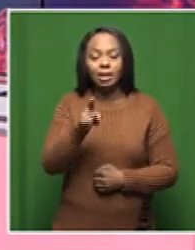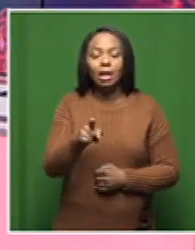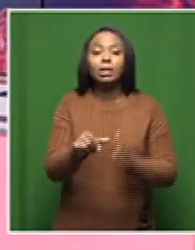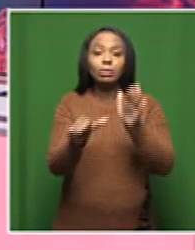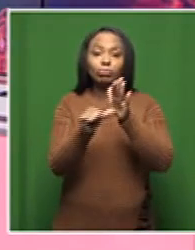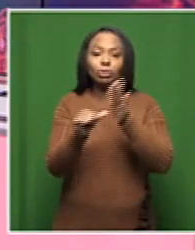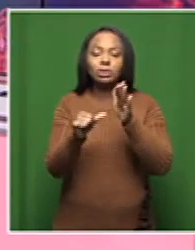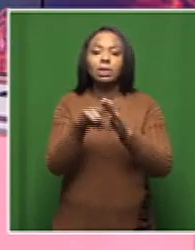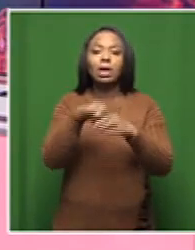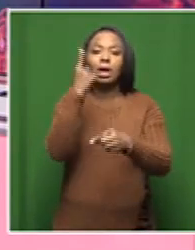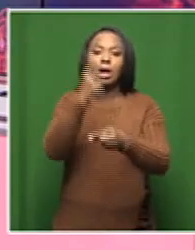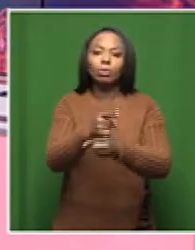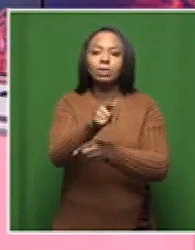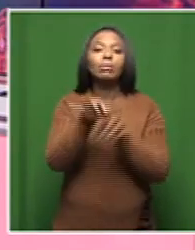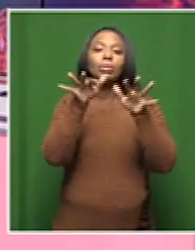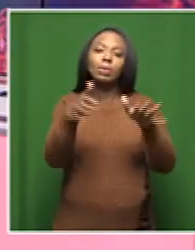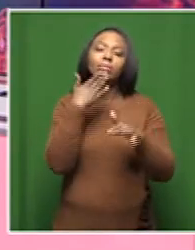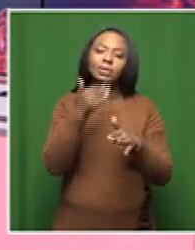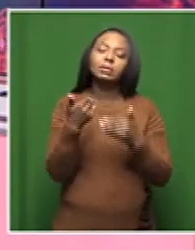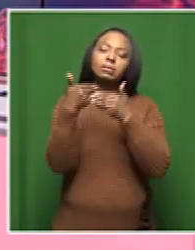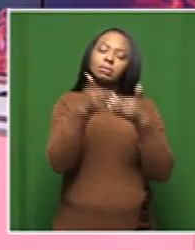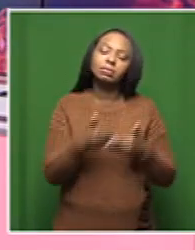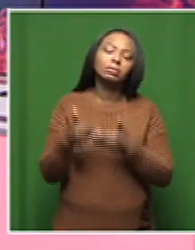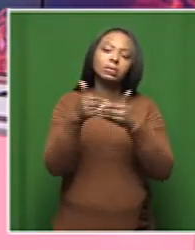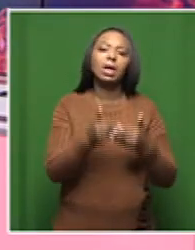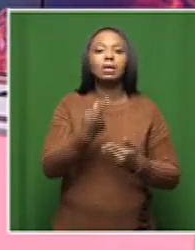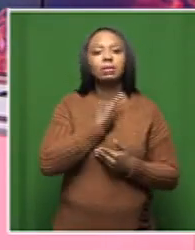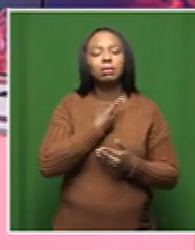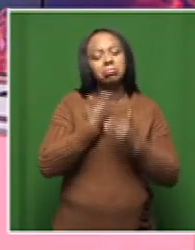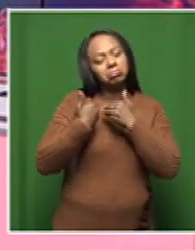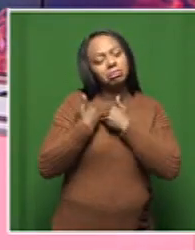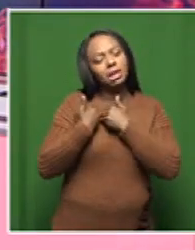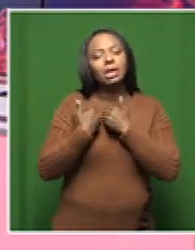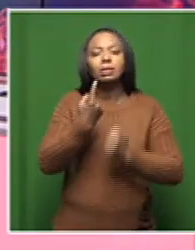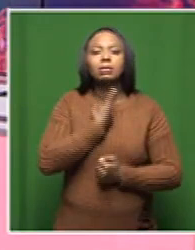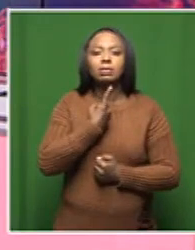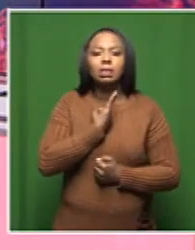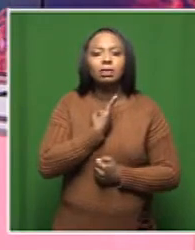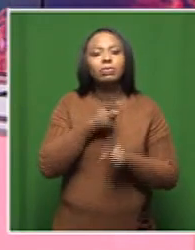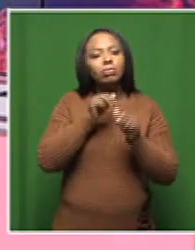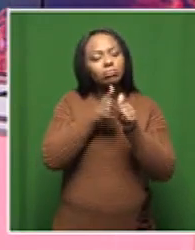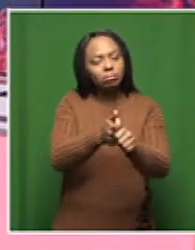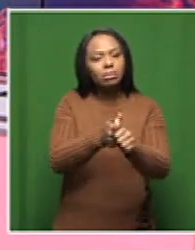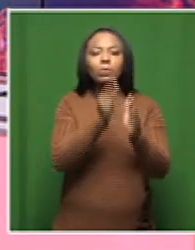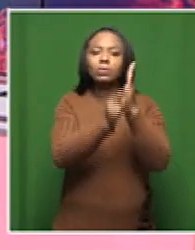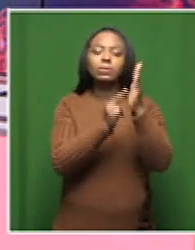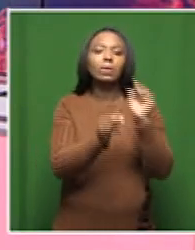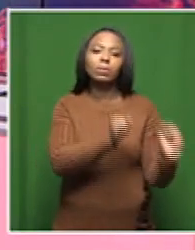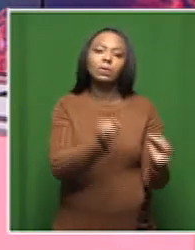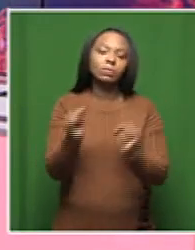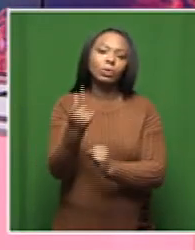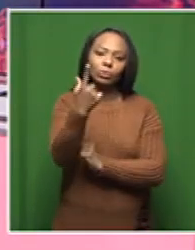critical for Gauteng residents to take extra care and continue to take precautionary measures, and most of